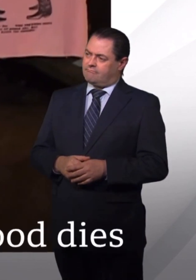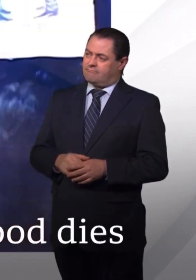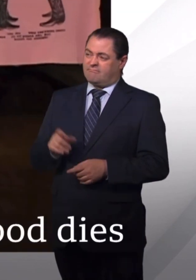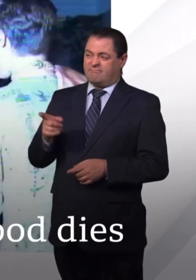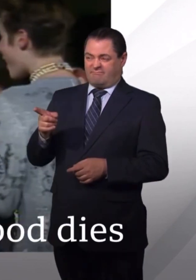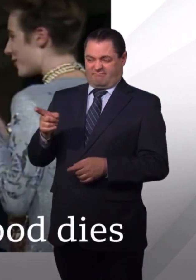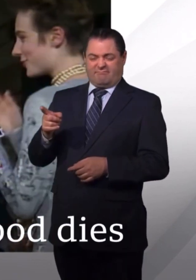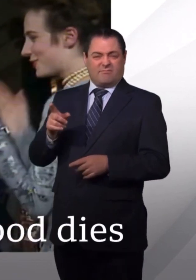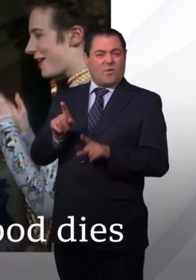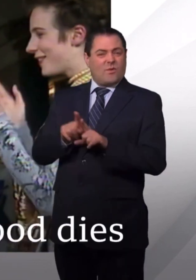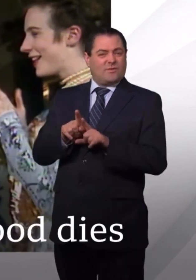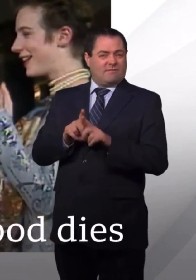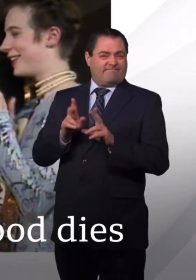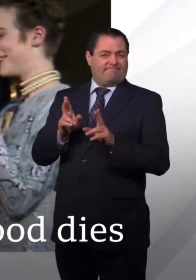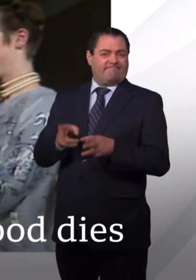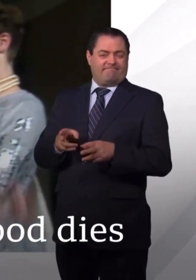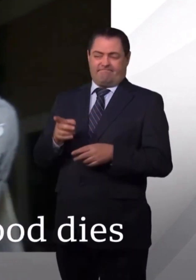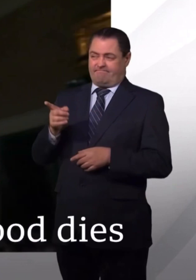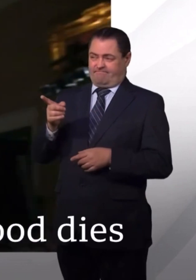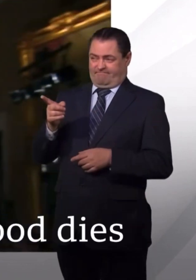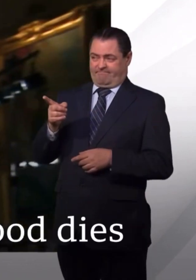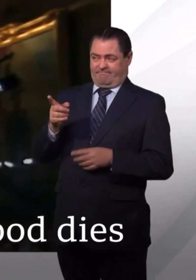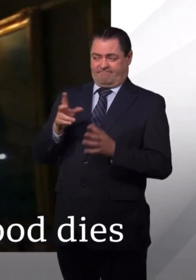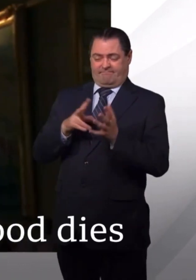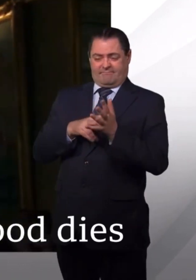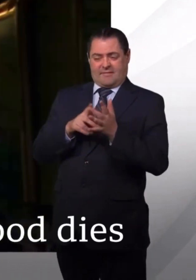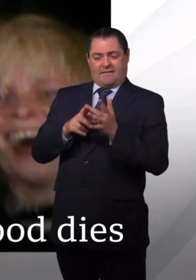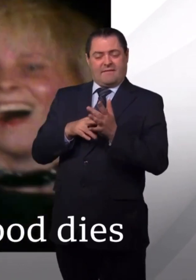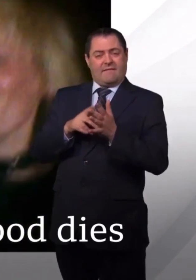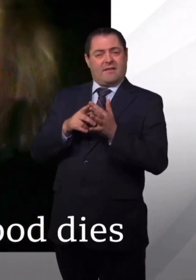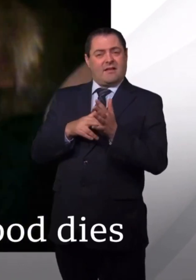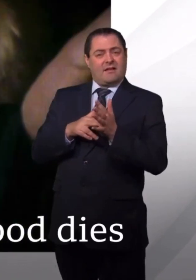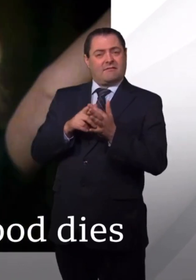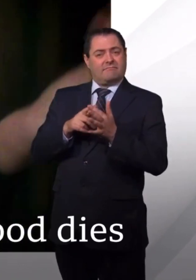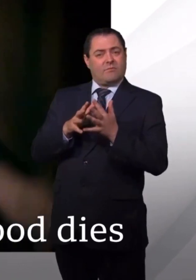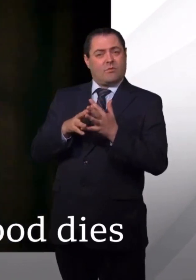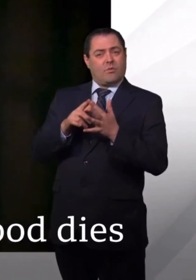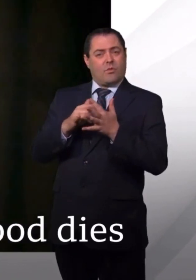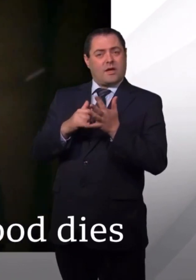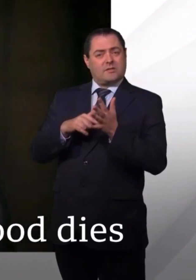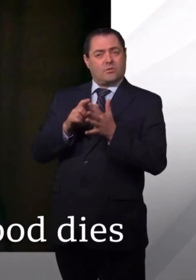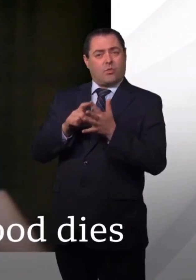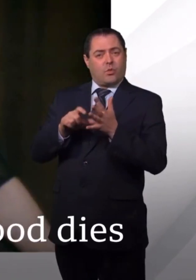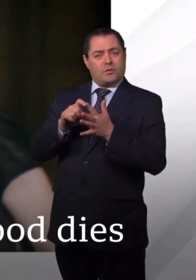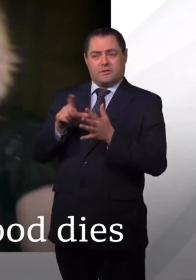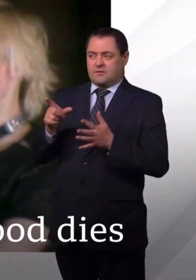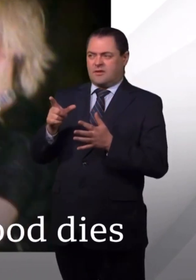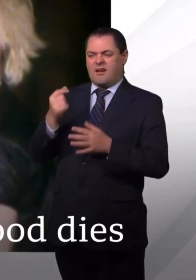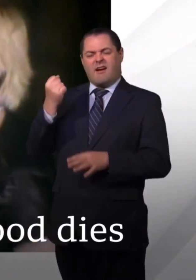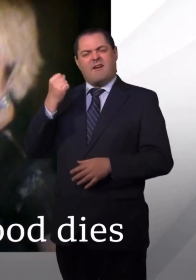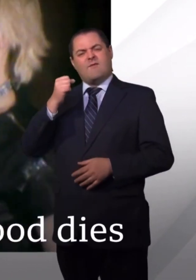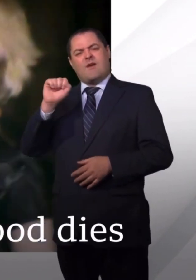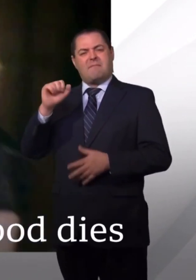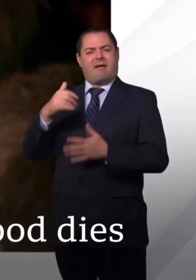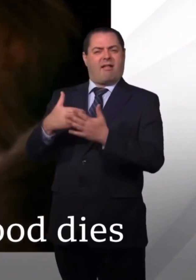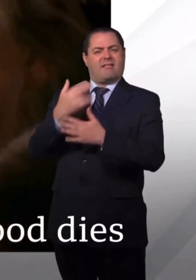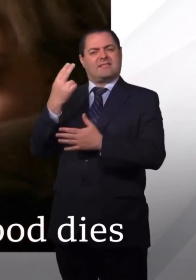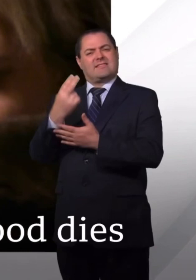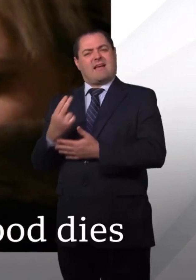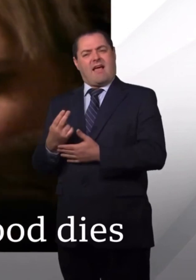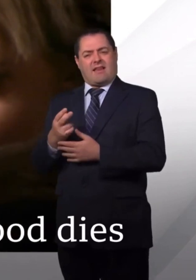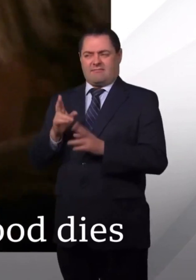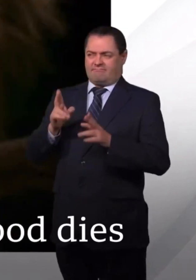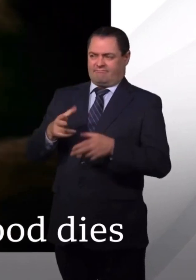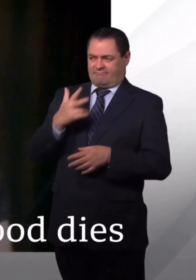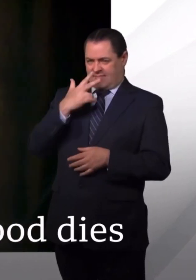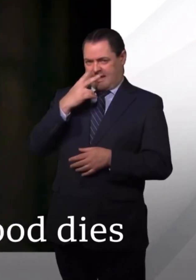And the fashion world has been paying tributes to Vivienne Westwood, the rebellious British designer. Her death was announced at the age of 81